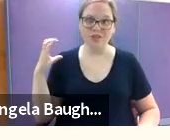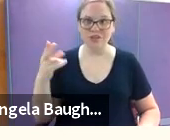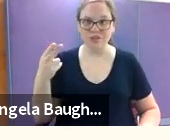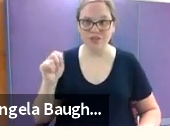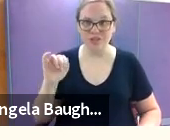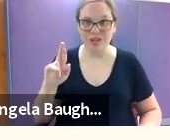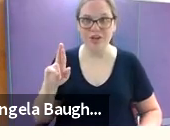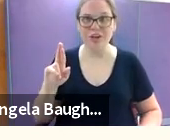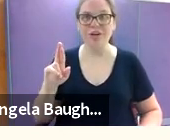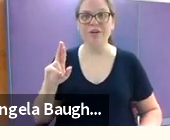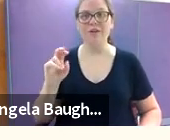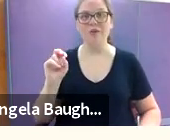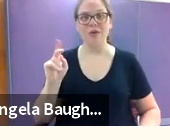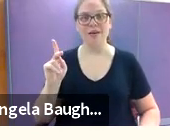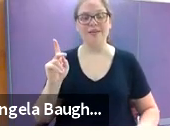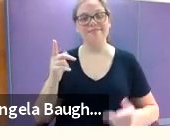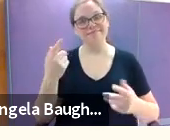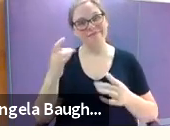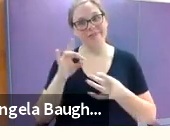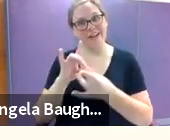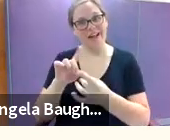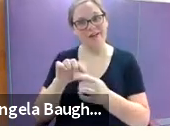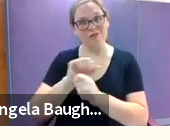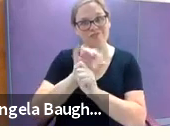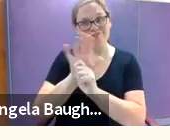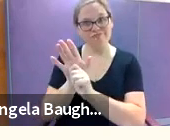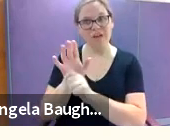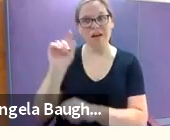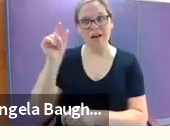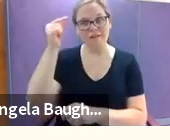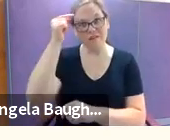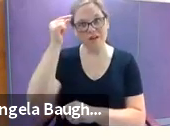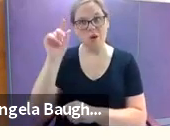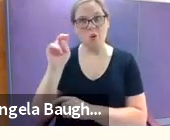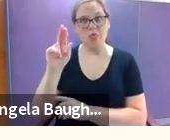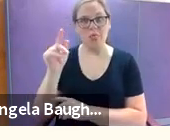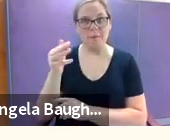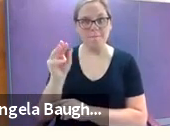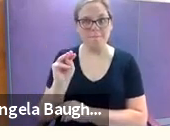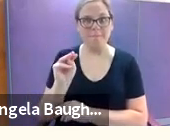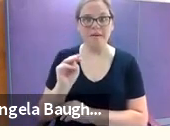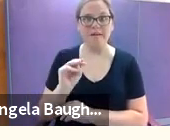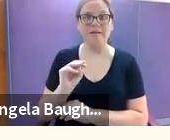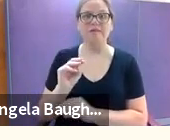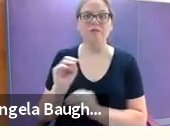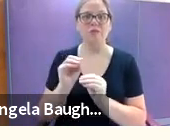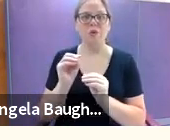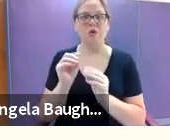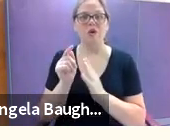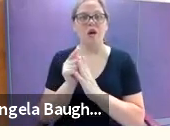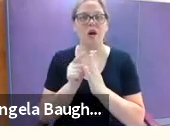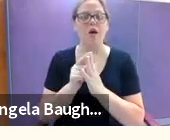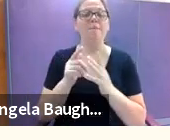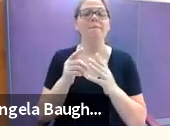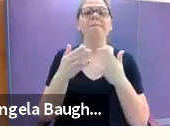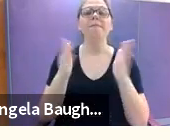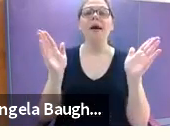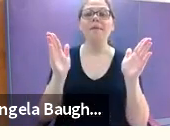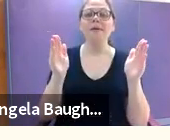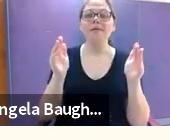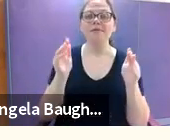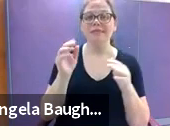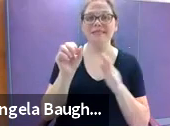Okay, due to the pandemic, Governor Northam has approved that notwithstanding any other provision of law, any public body, including any